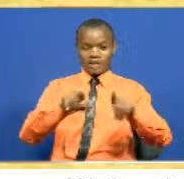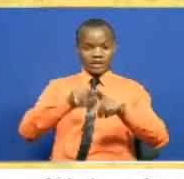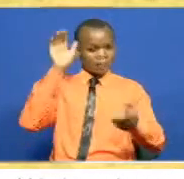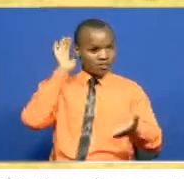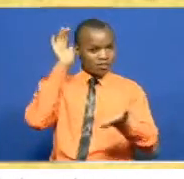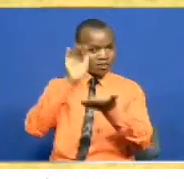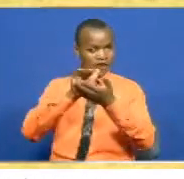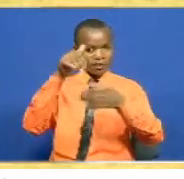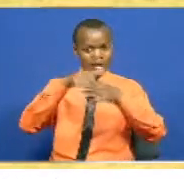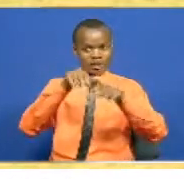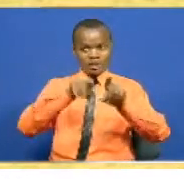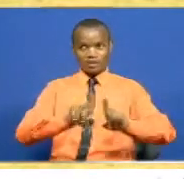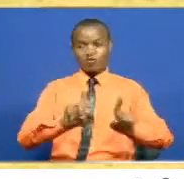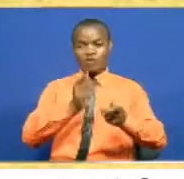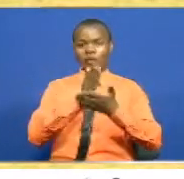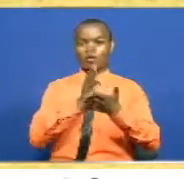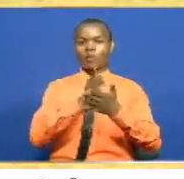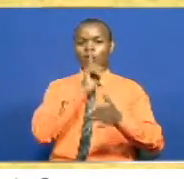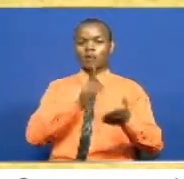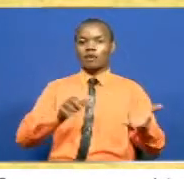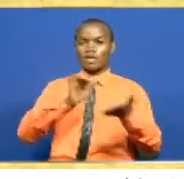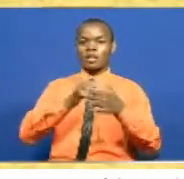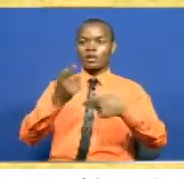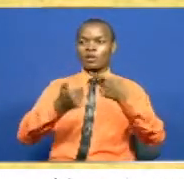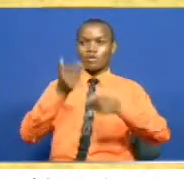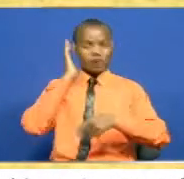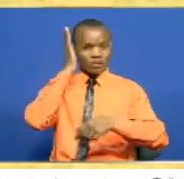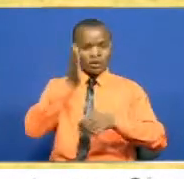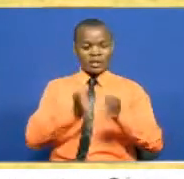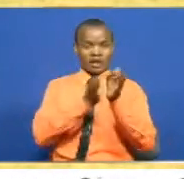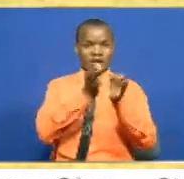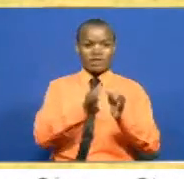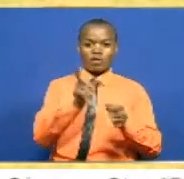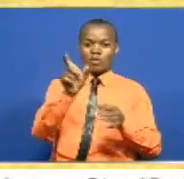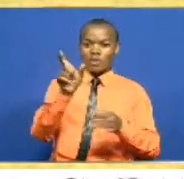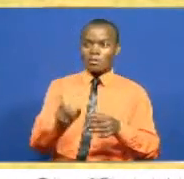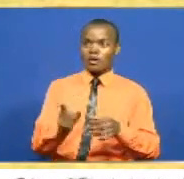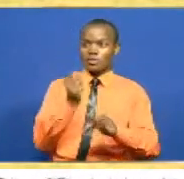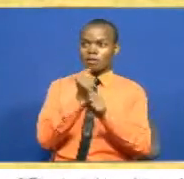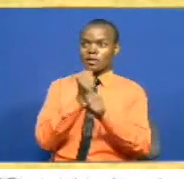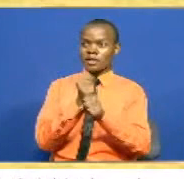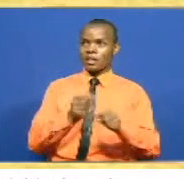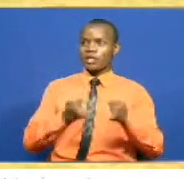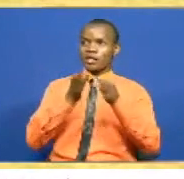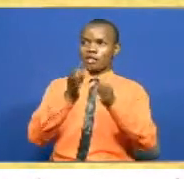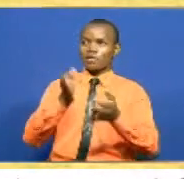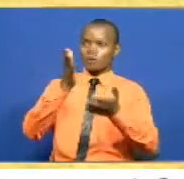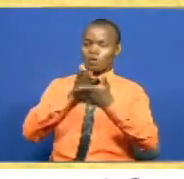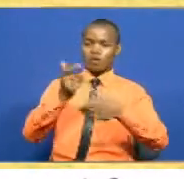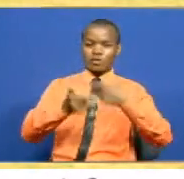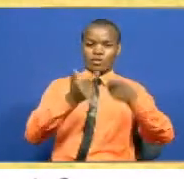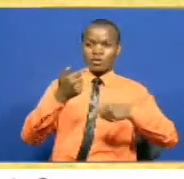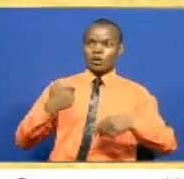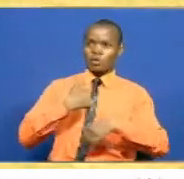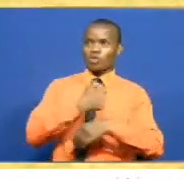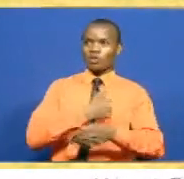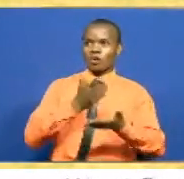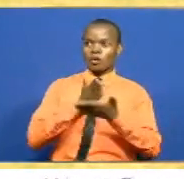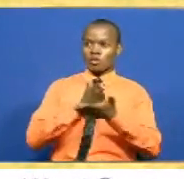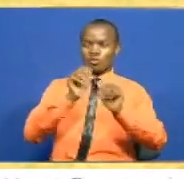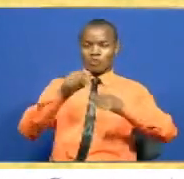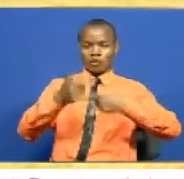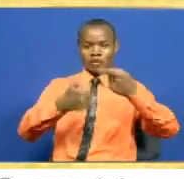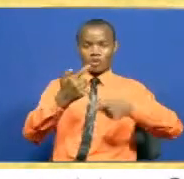yourself. Have that self-confidence that you're going to make it. If one person makes it, the team makes it. If all of them makes it, we are going to make it. It is not for